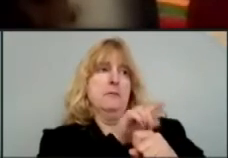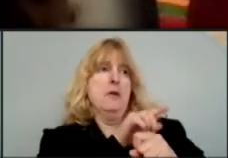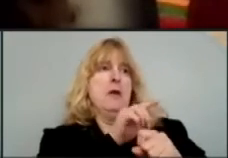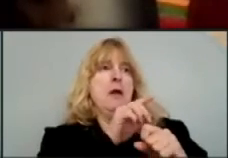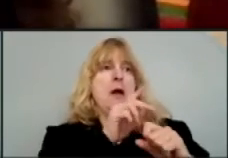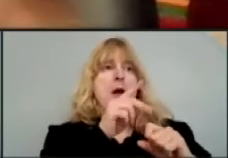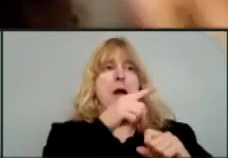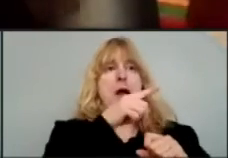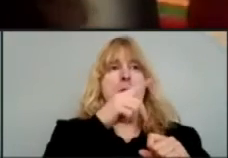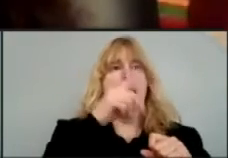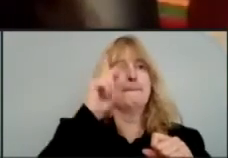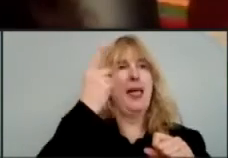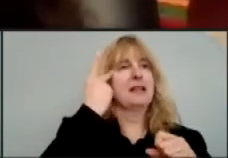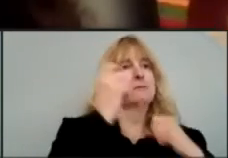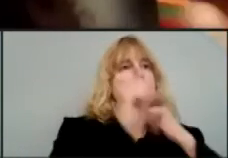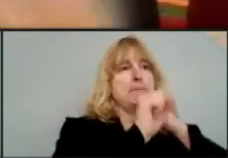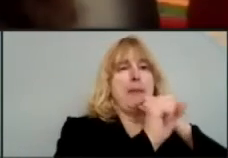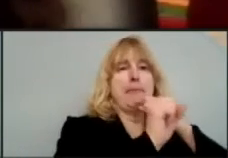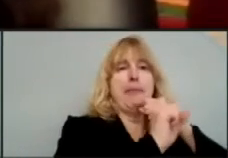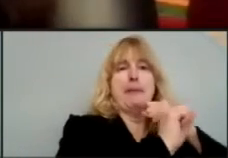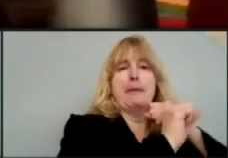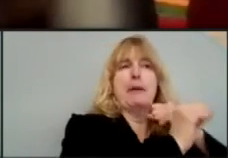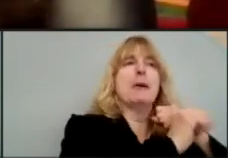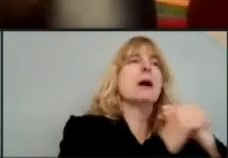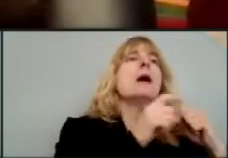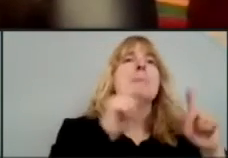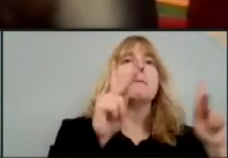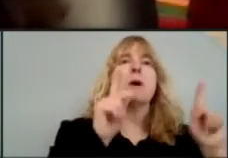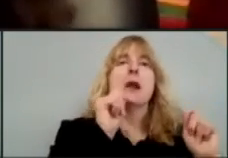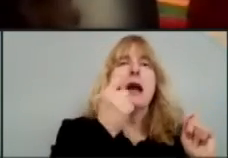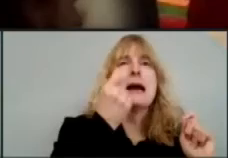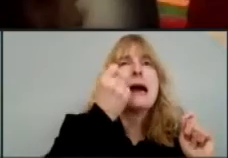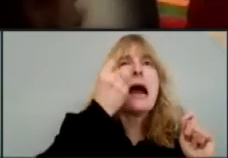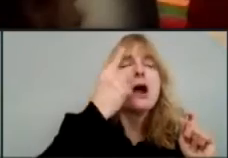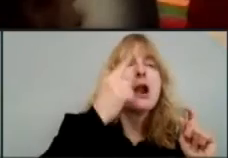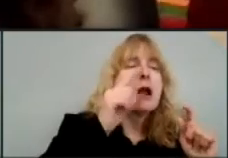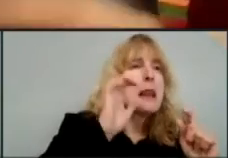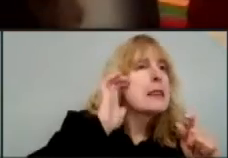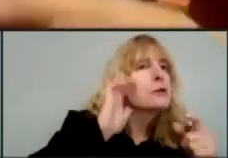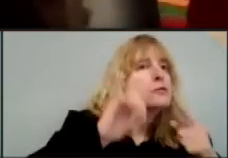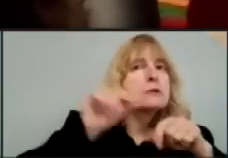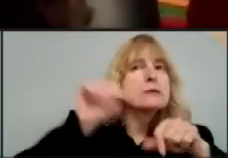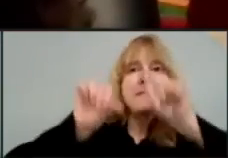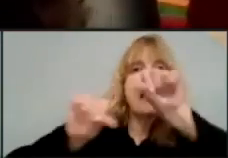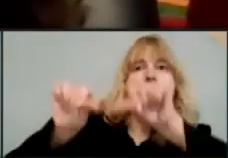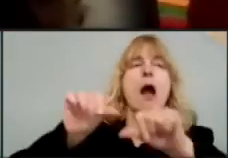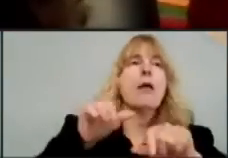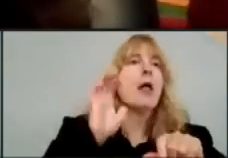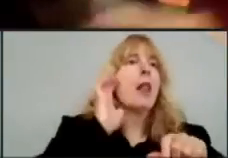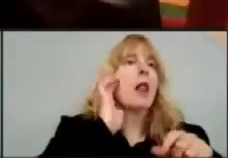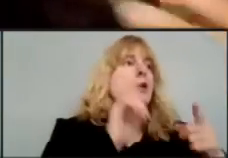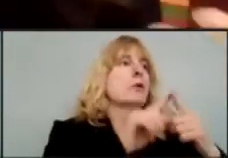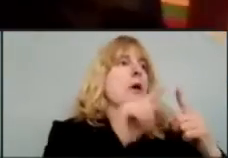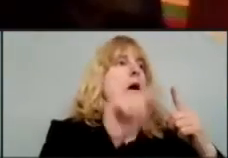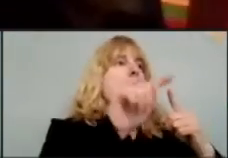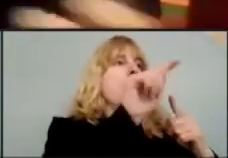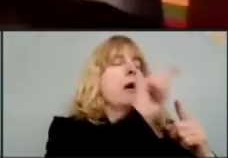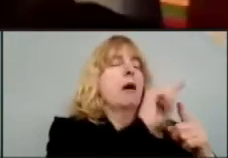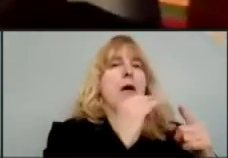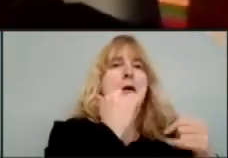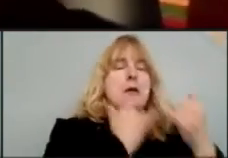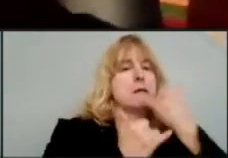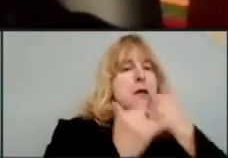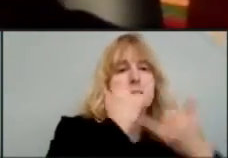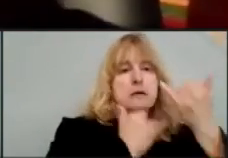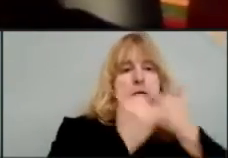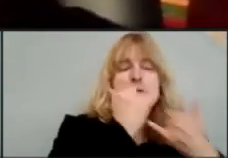people understanding and listening to the scientists, they listened to others. And that was purposeful misinformation. By the same token, we've